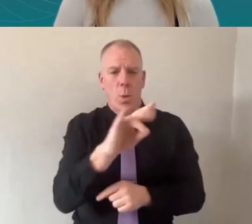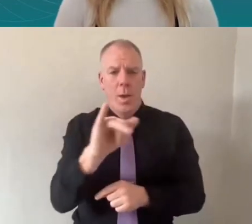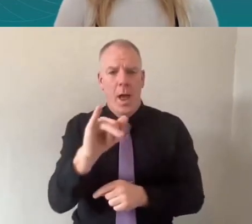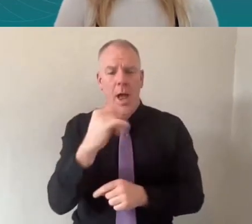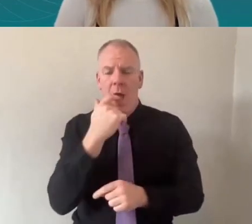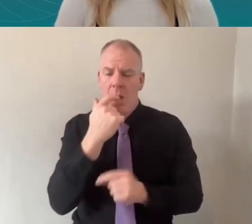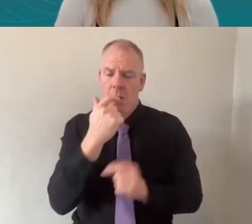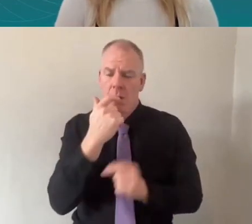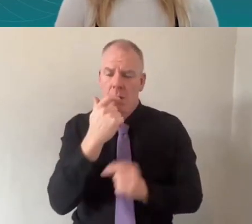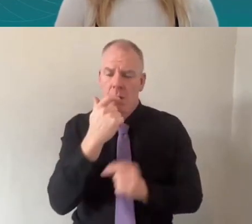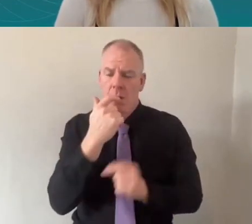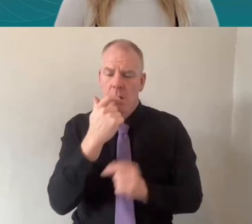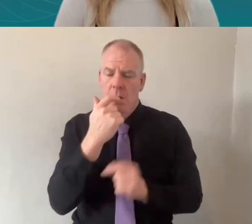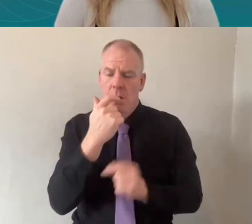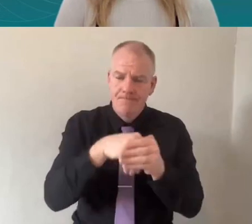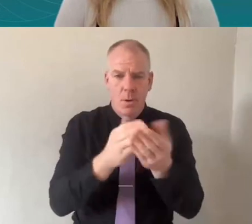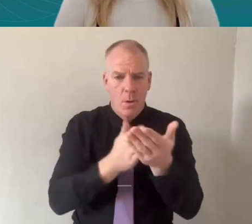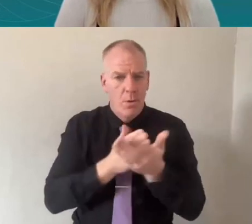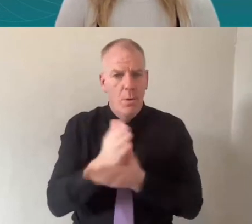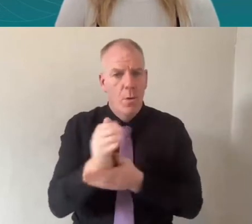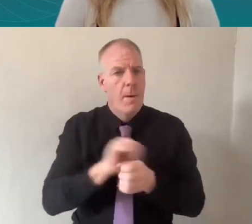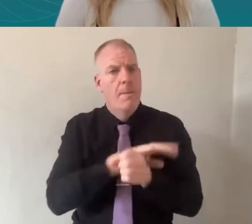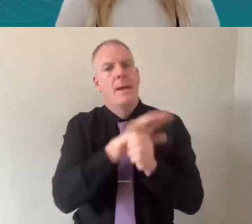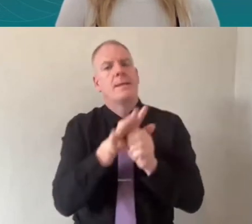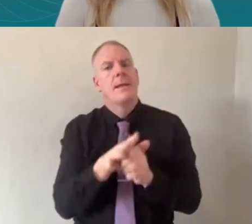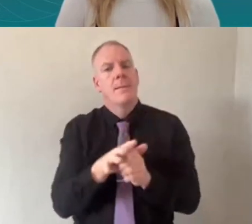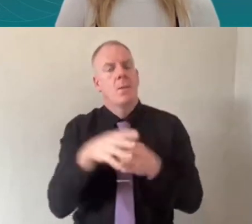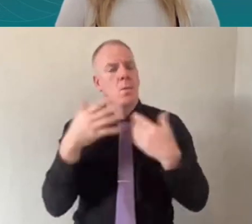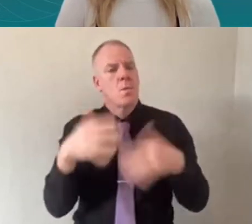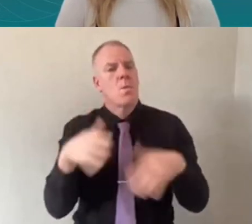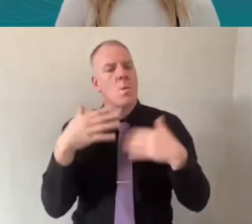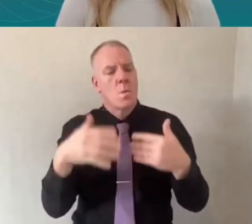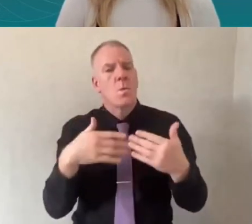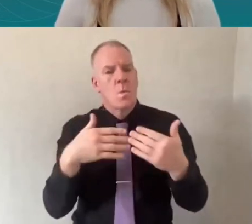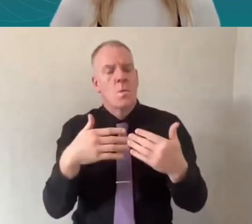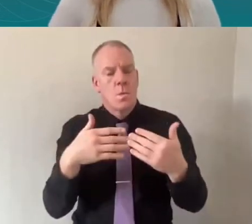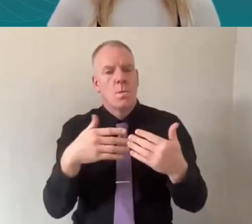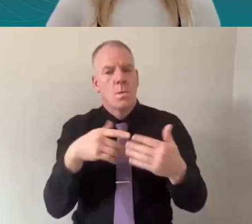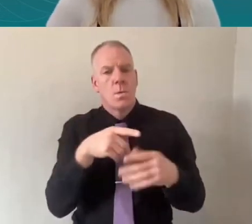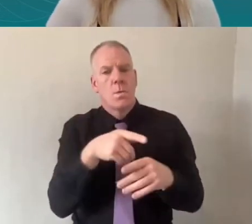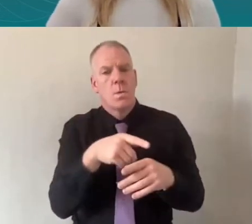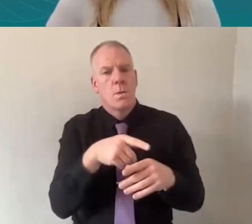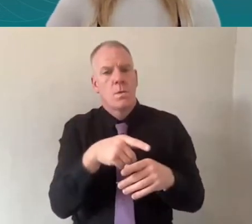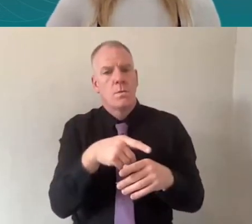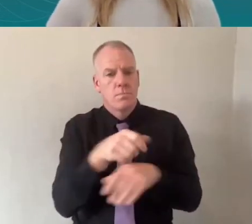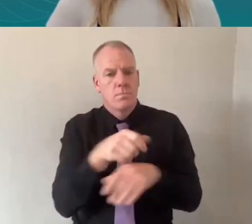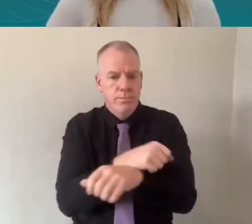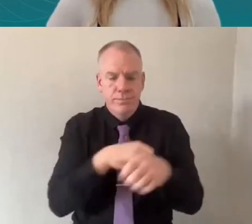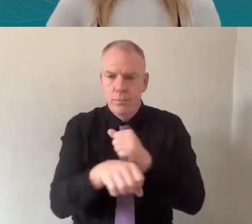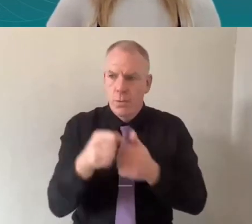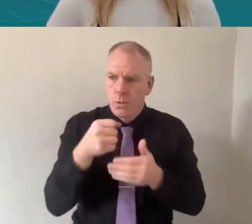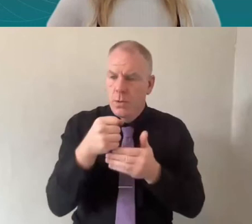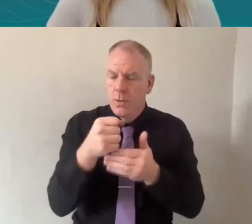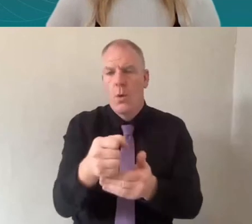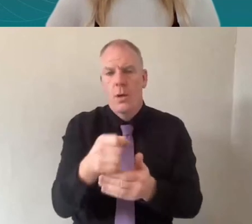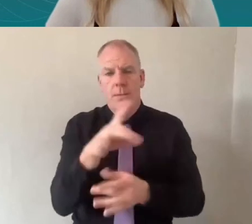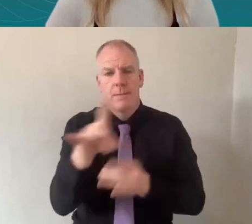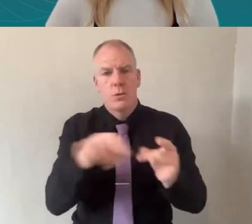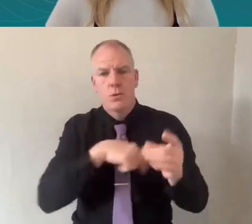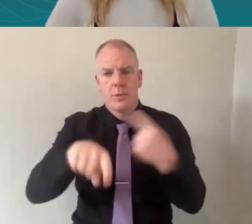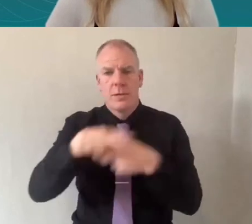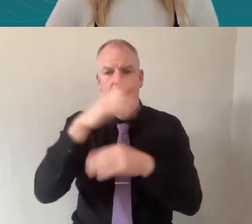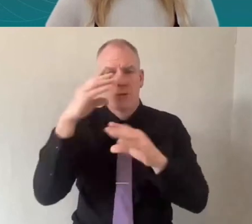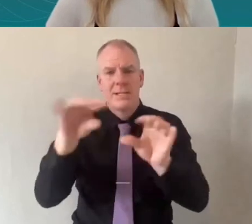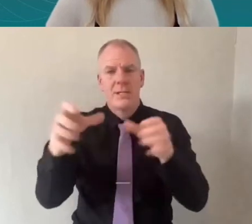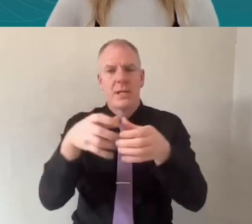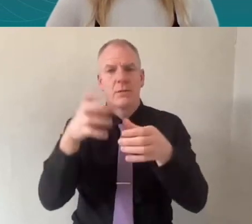and resourcefulness over the course of our time dealing with COVID-19 to support and enable our sector to